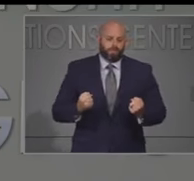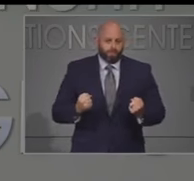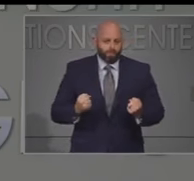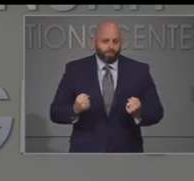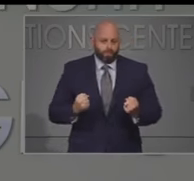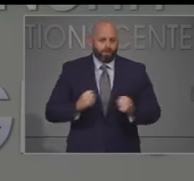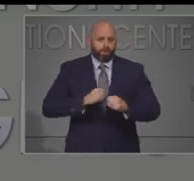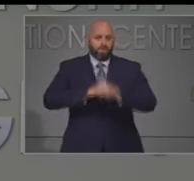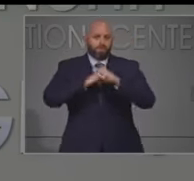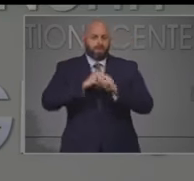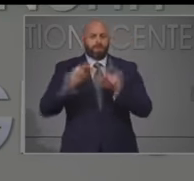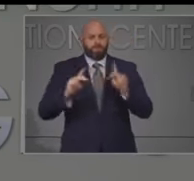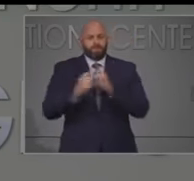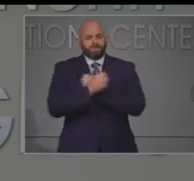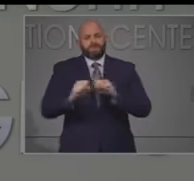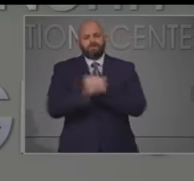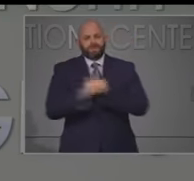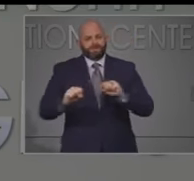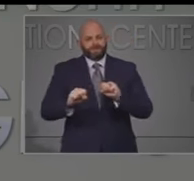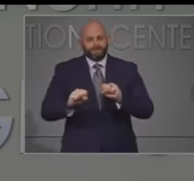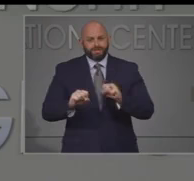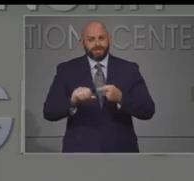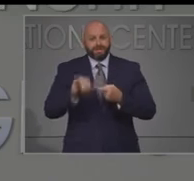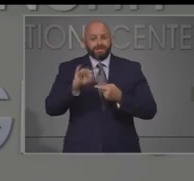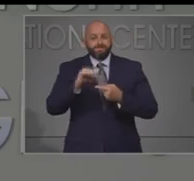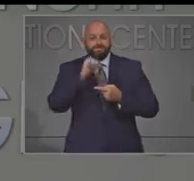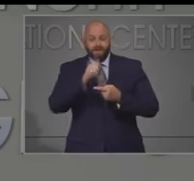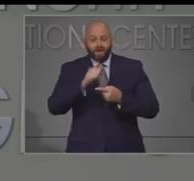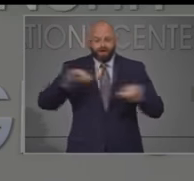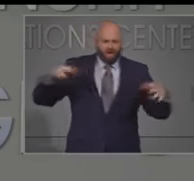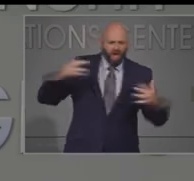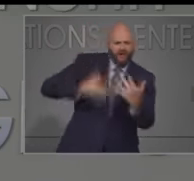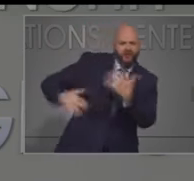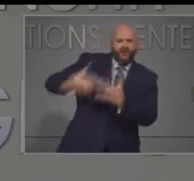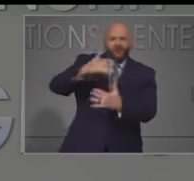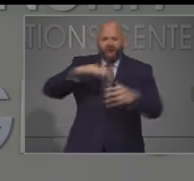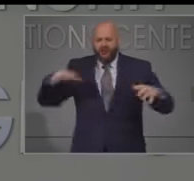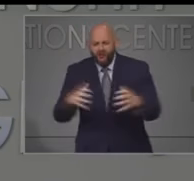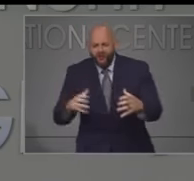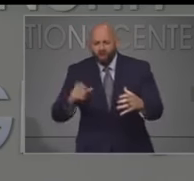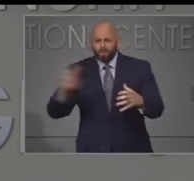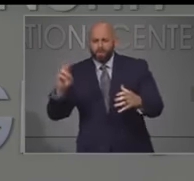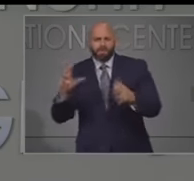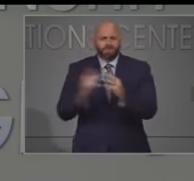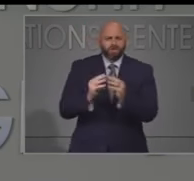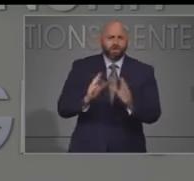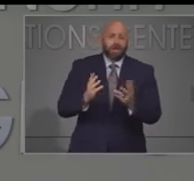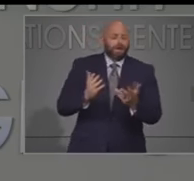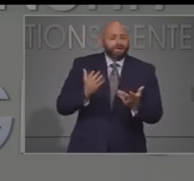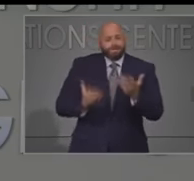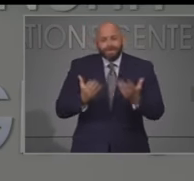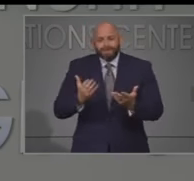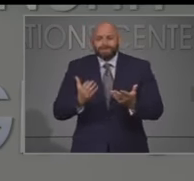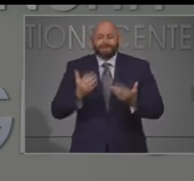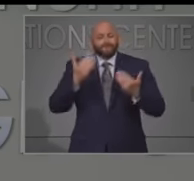Carolinians. And anywhere they would go, you really don't know exactly where COVID-19 is going to be in that particular